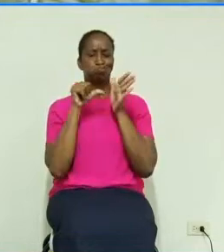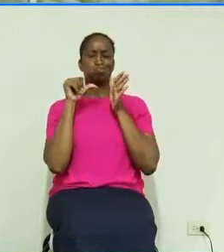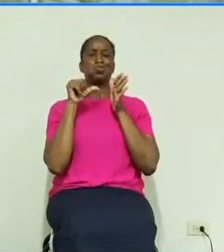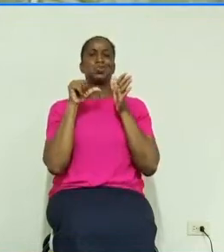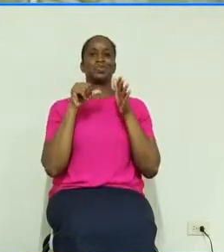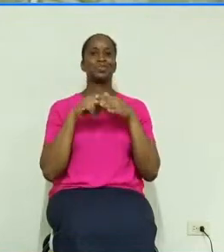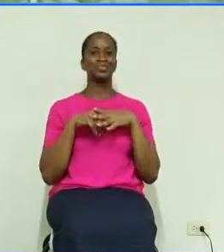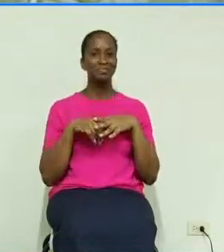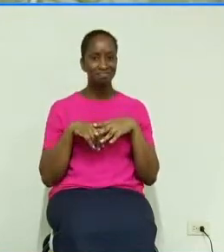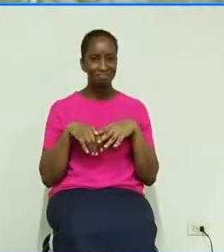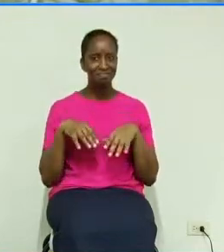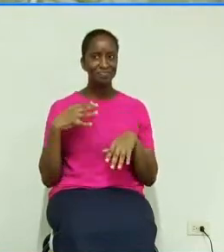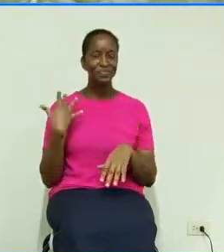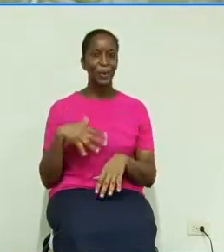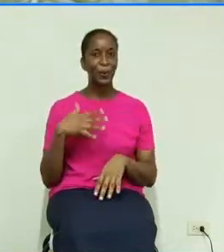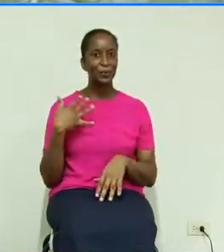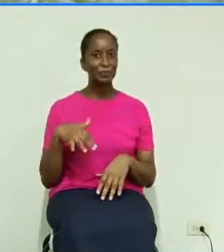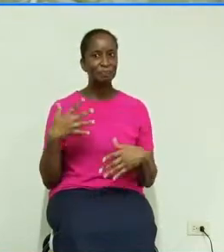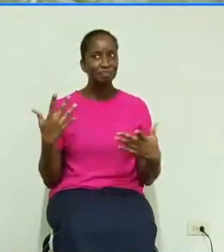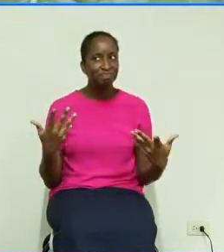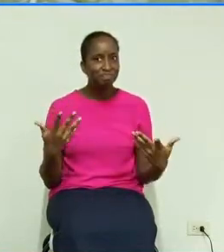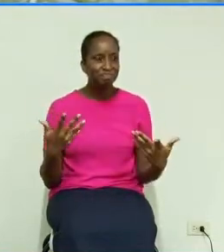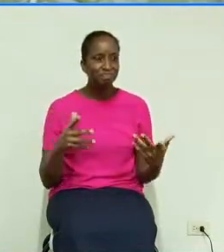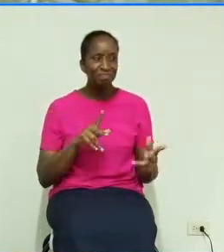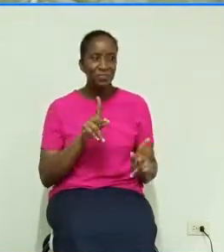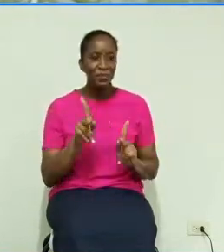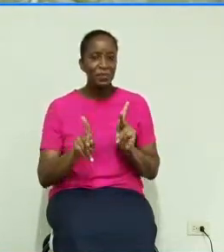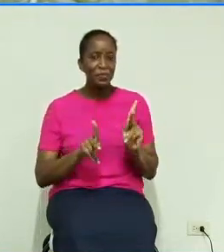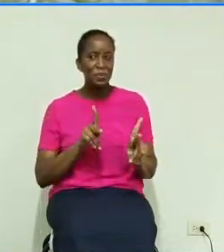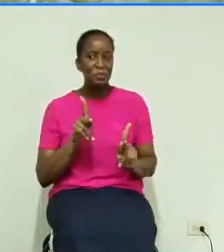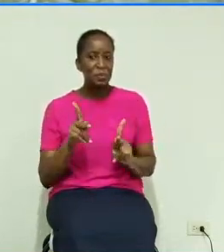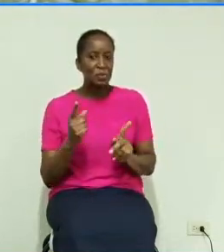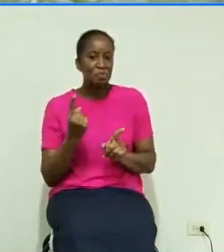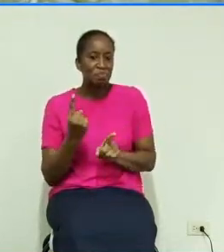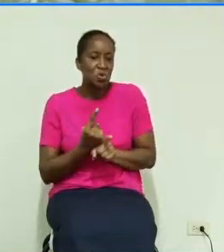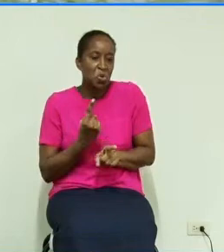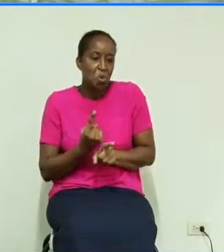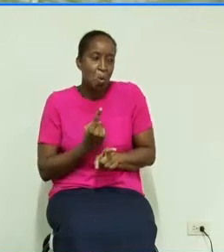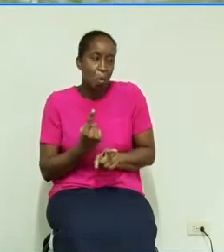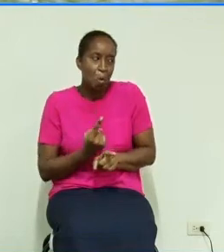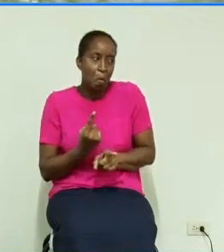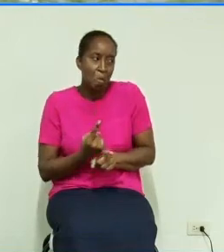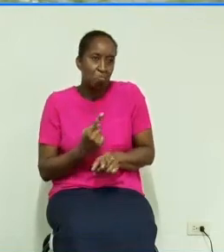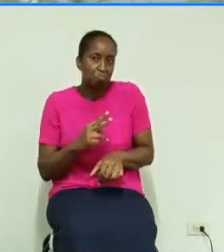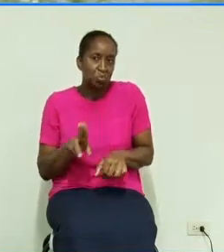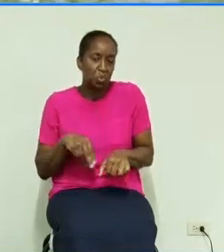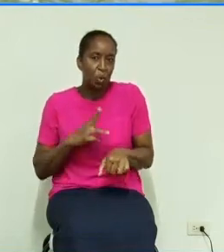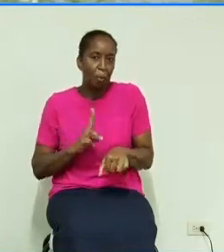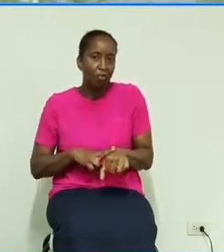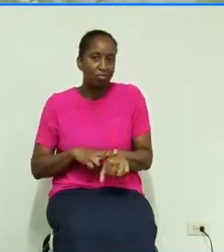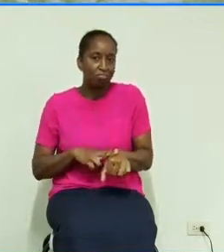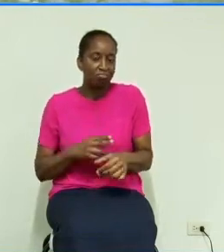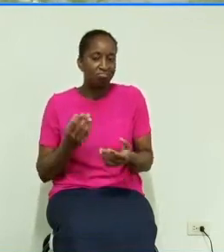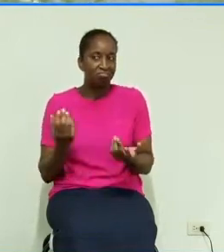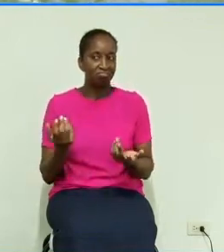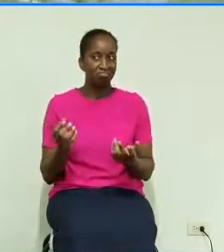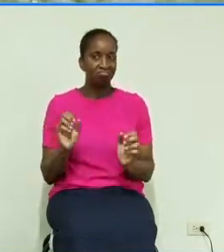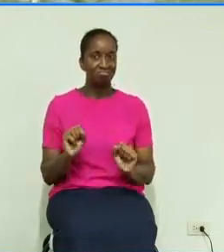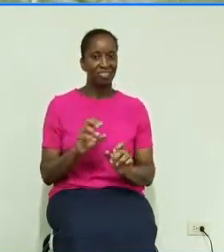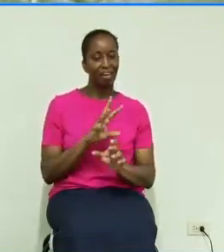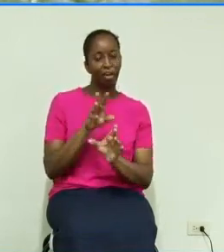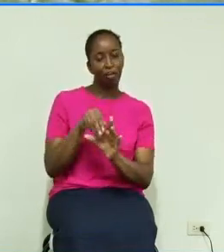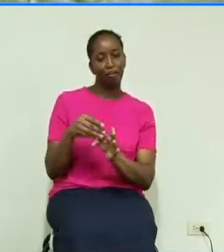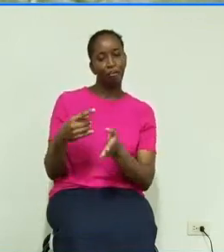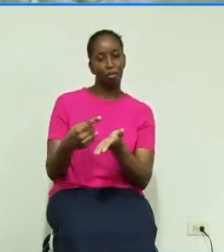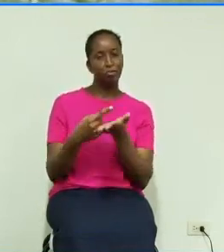into the reform of the Constitution, the parliamentary group. I am very, very, very impressed. And I would agree with everyone